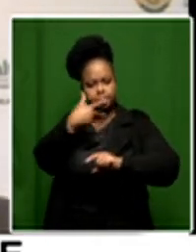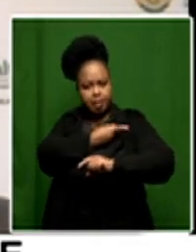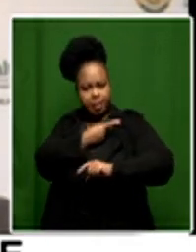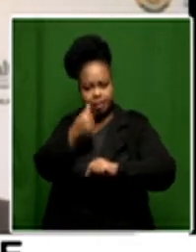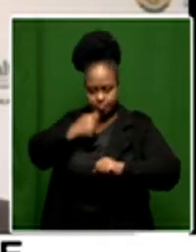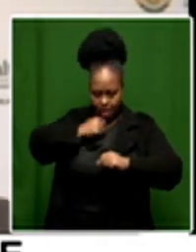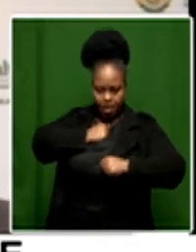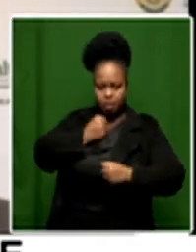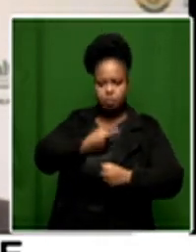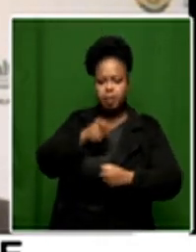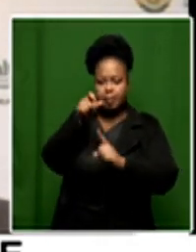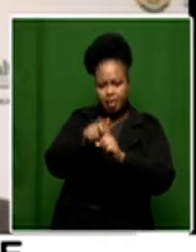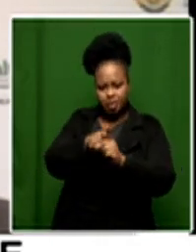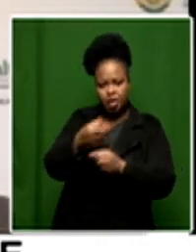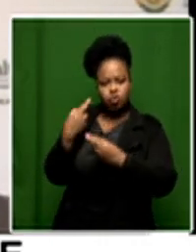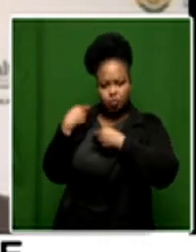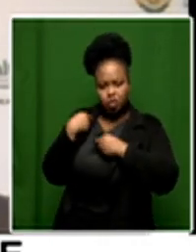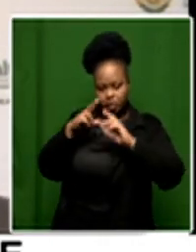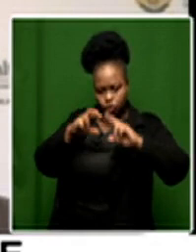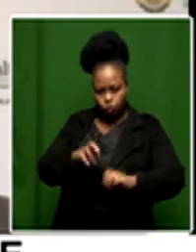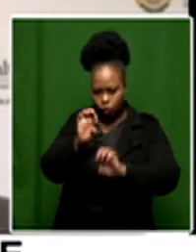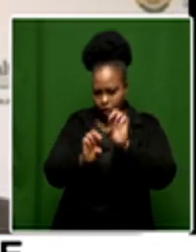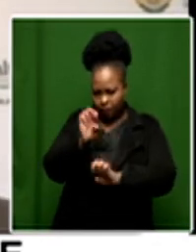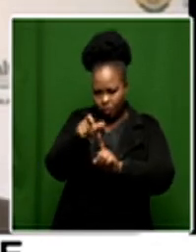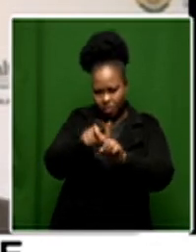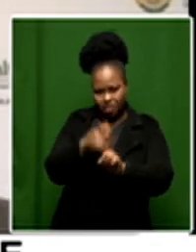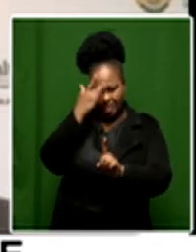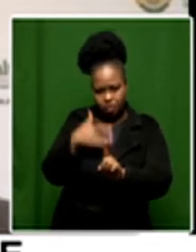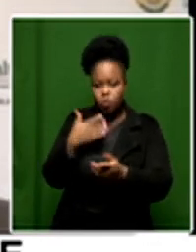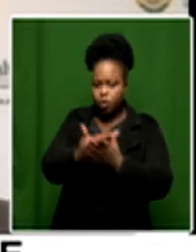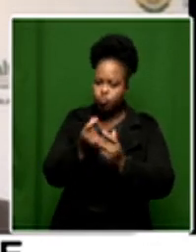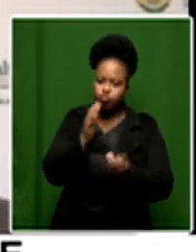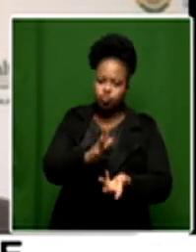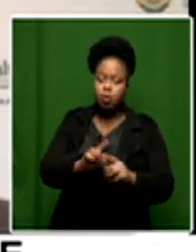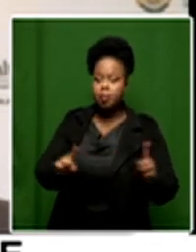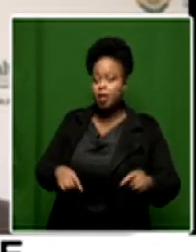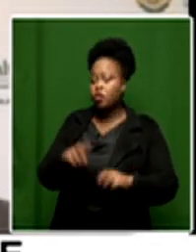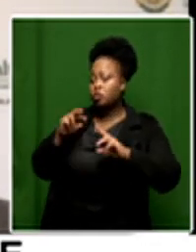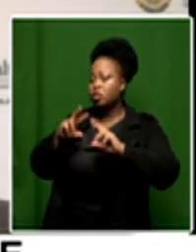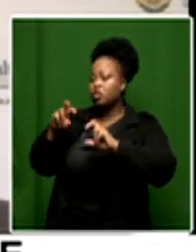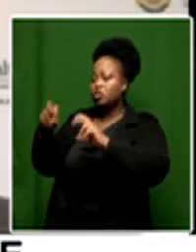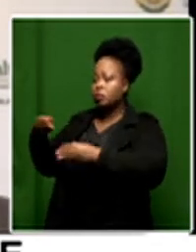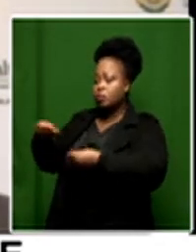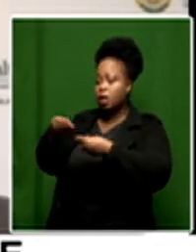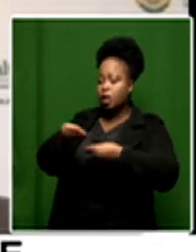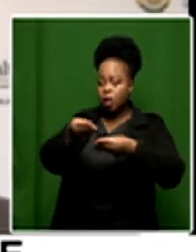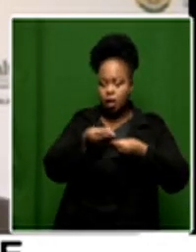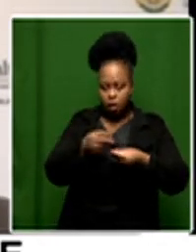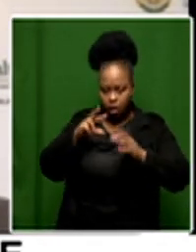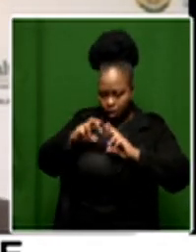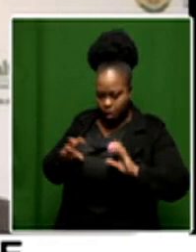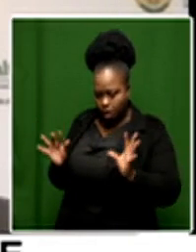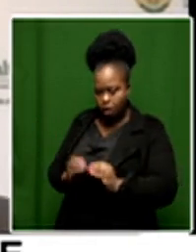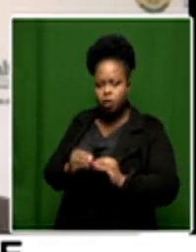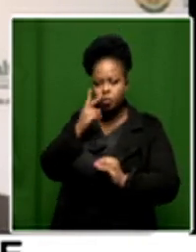take responsibility. Then you can deal with it like that. By the time we get the report from all of this other research, we'll be knowing exactly where we go.